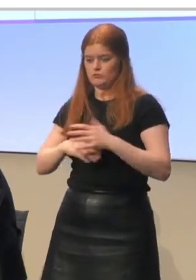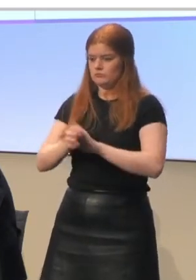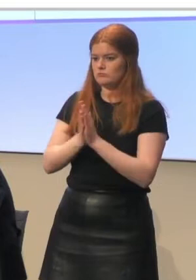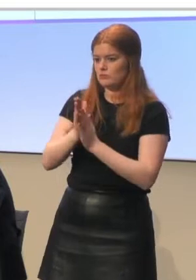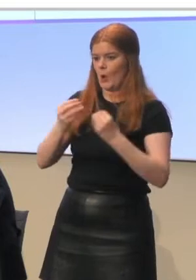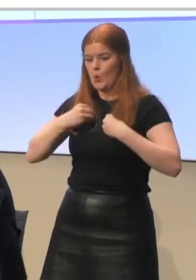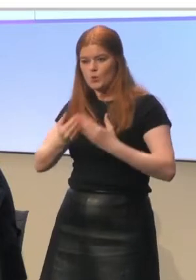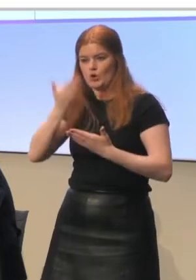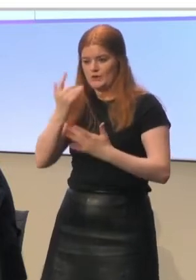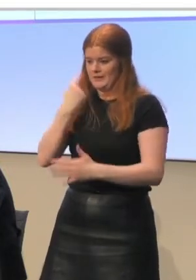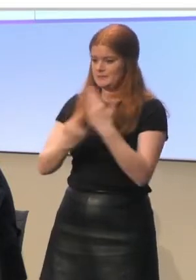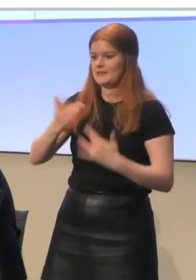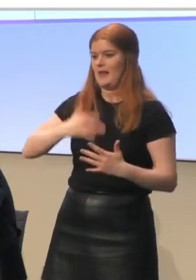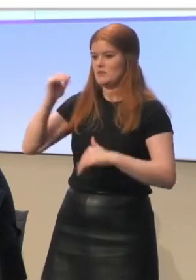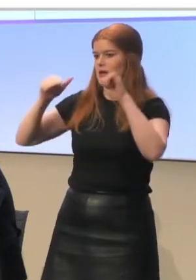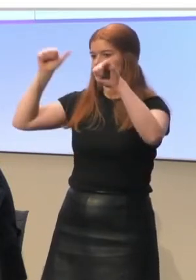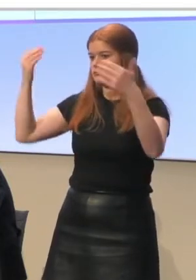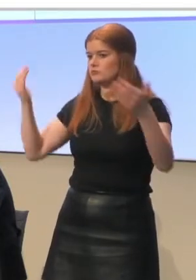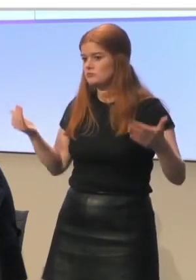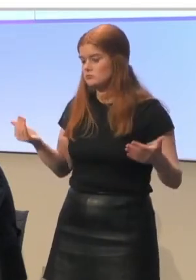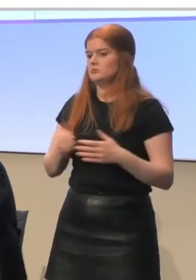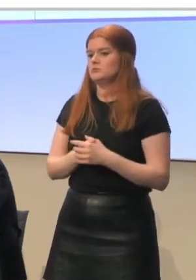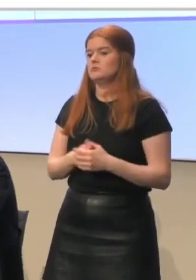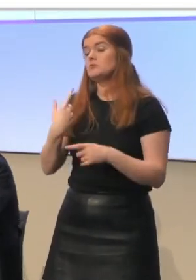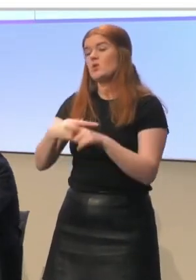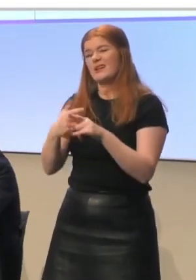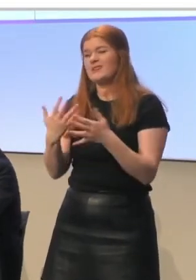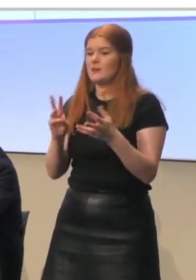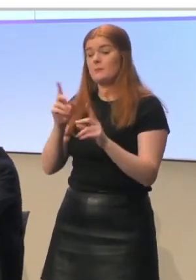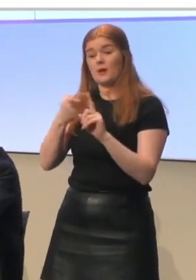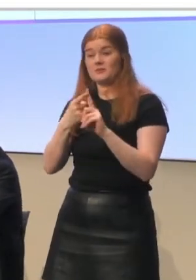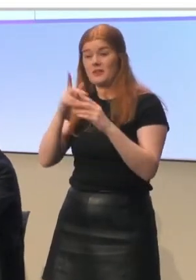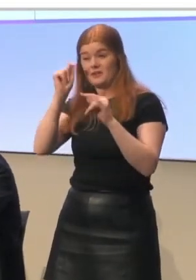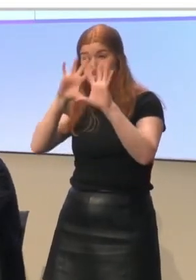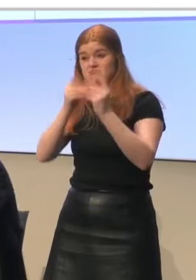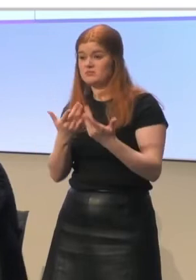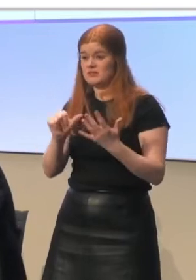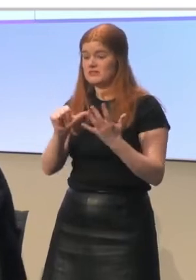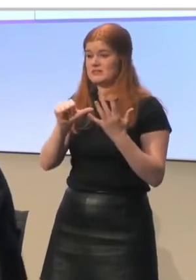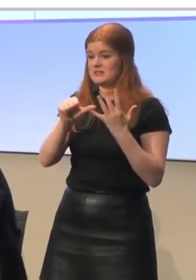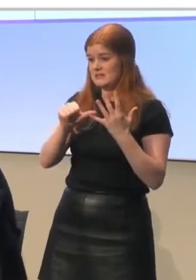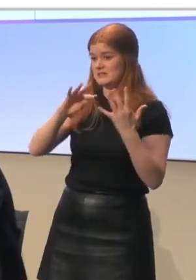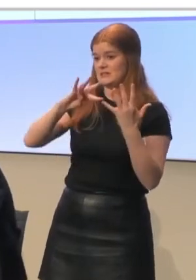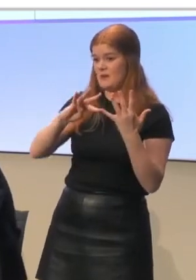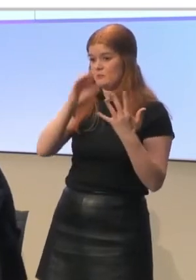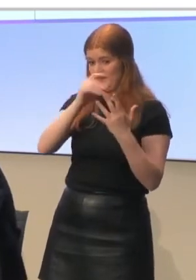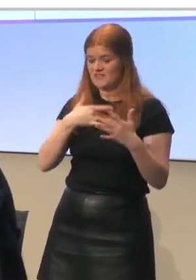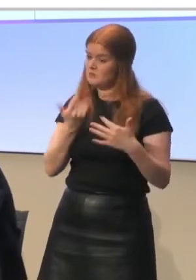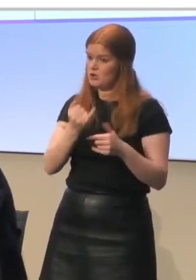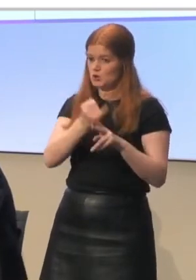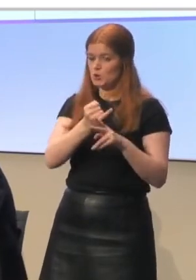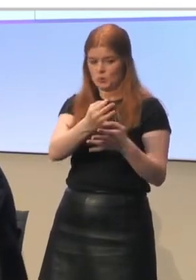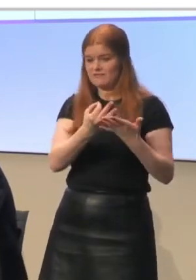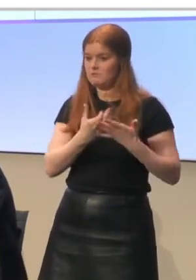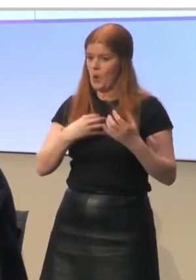learning and their own independent life as an adult. Again, it's quite positive, I think, on the whole. 69% felt that school gave them an